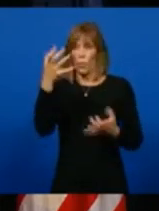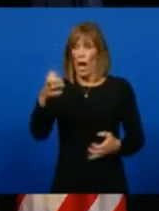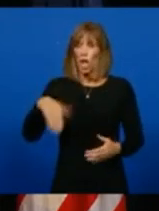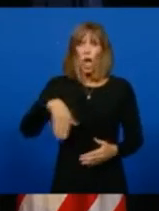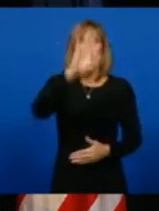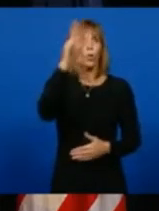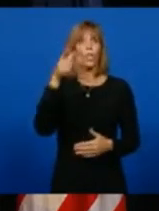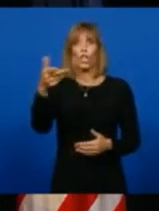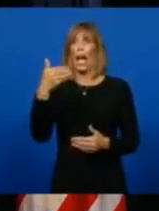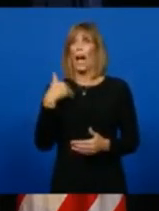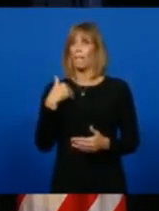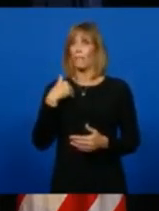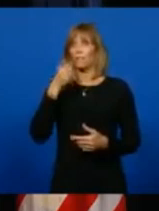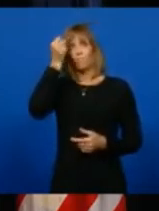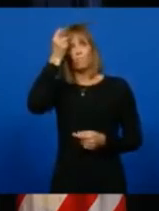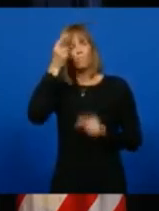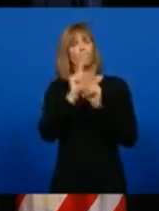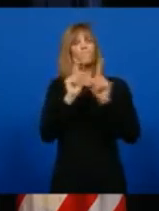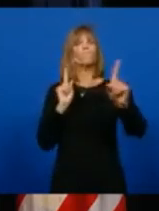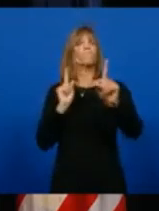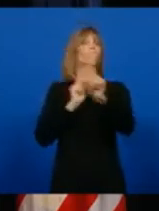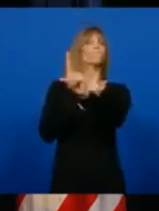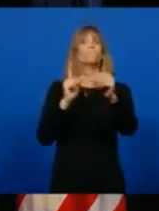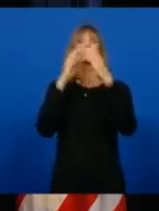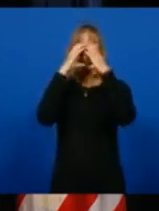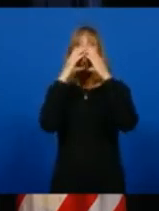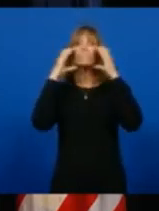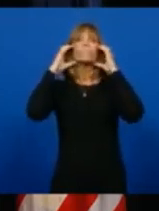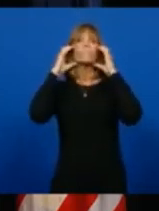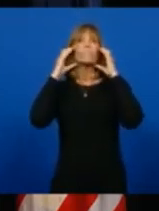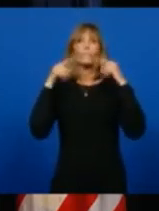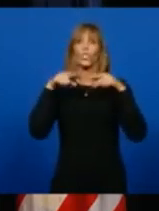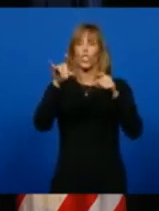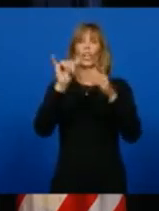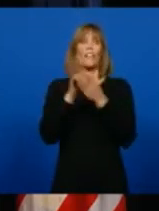we have the social distancing in place and you want to put on a